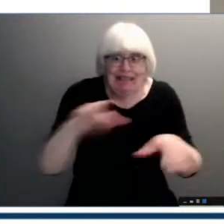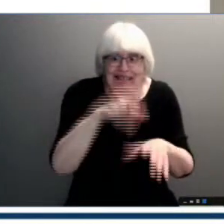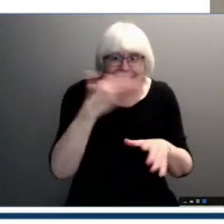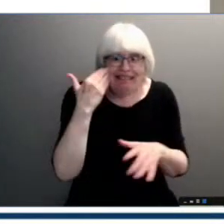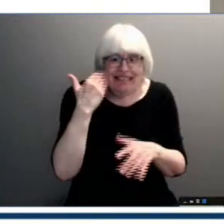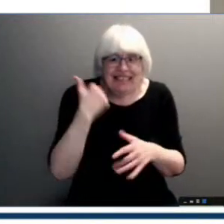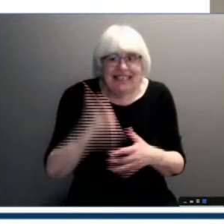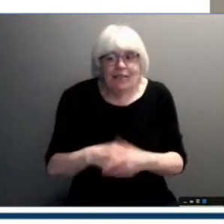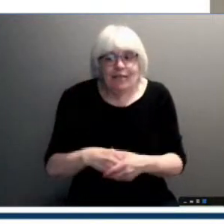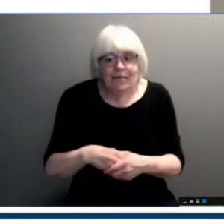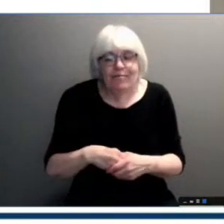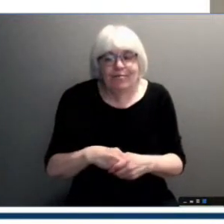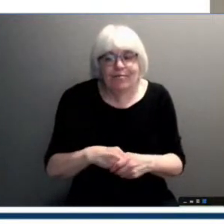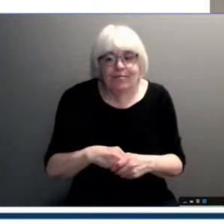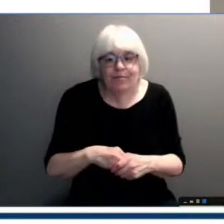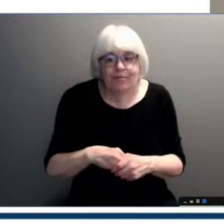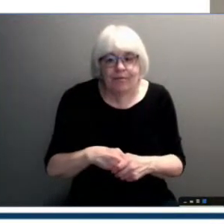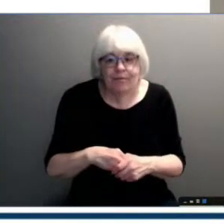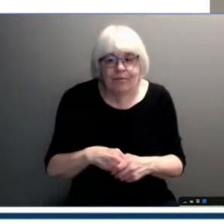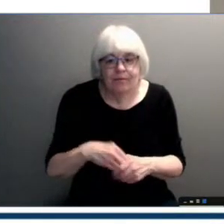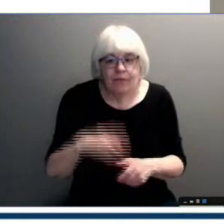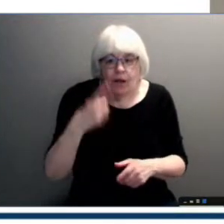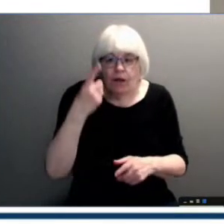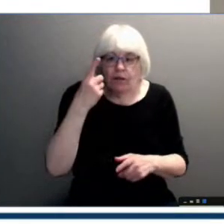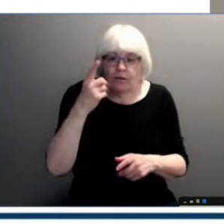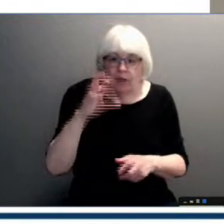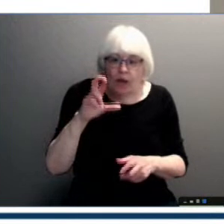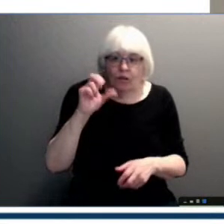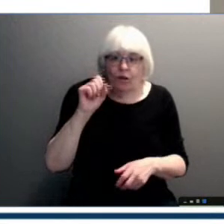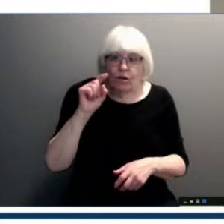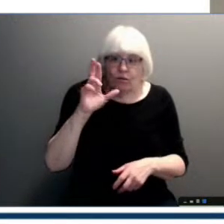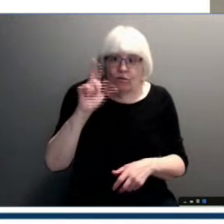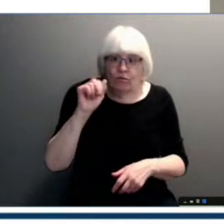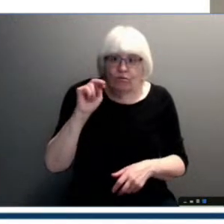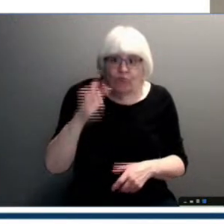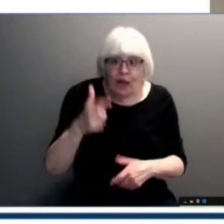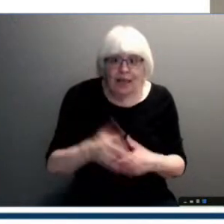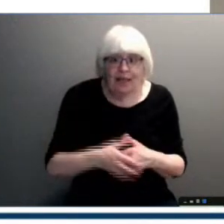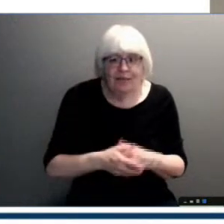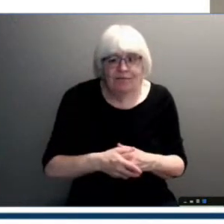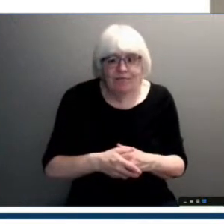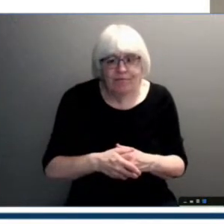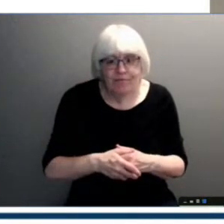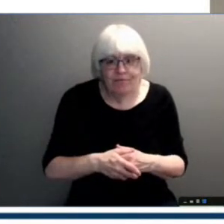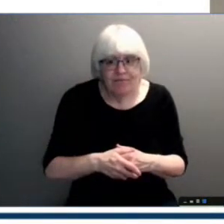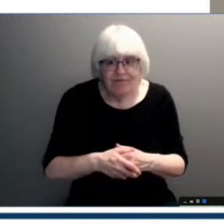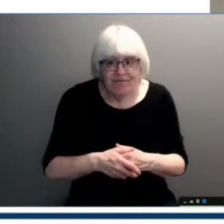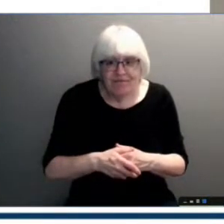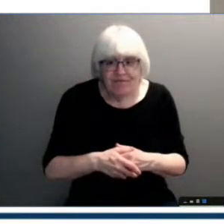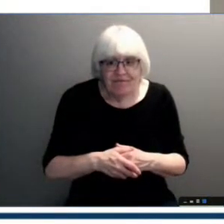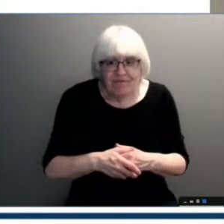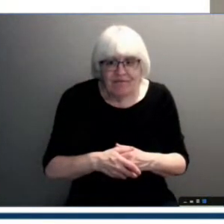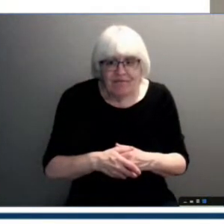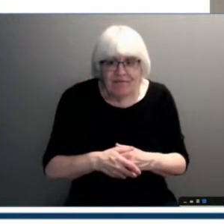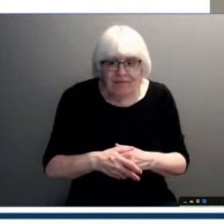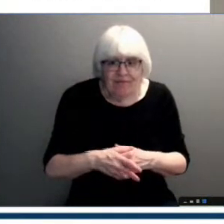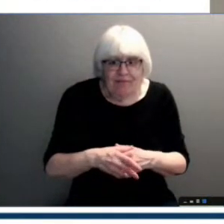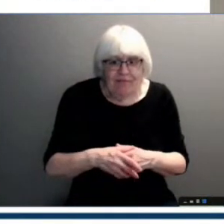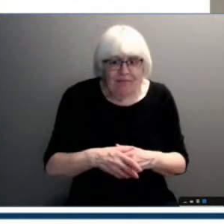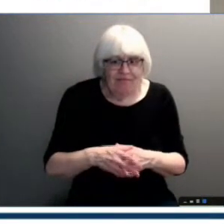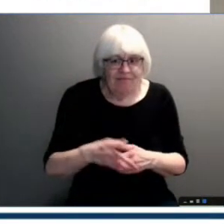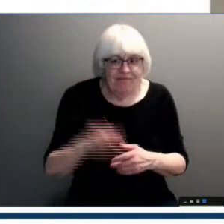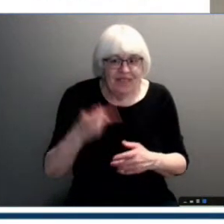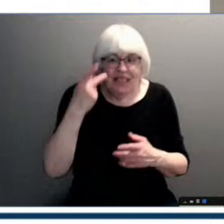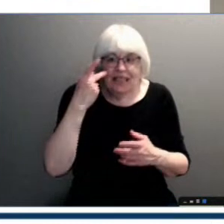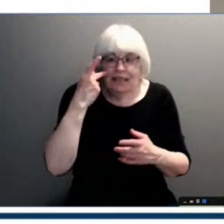that in the confirmation that we know from other places that how infectious and how easily spread the Omicron variant